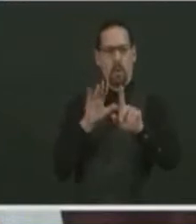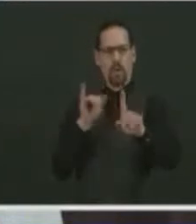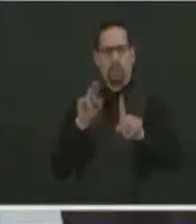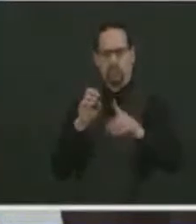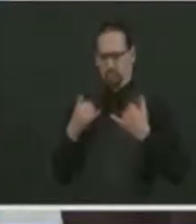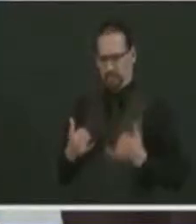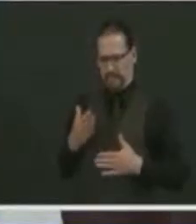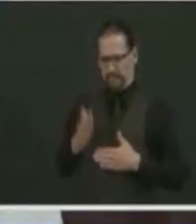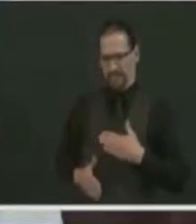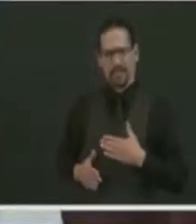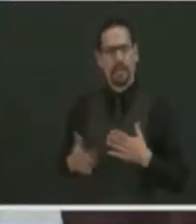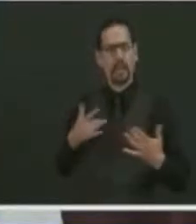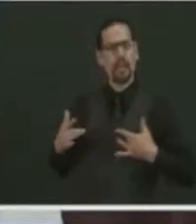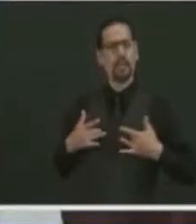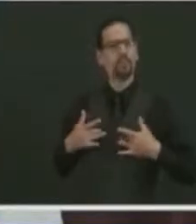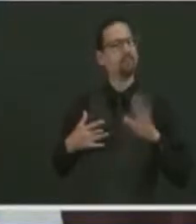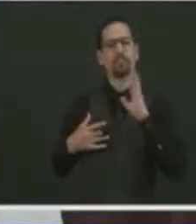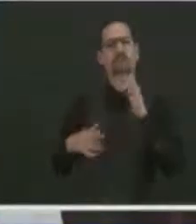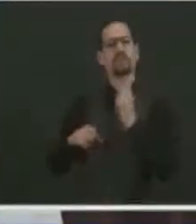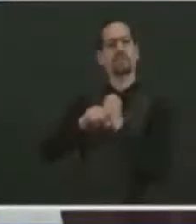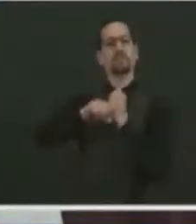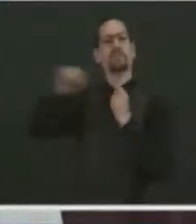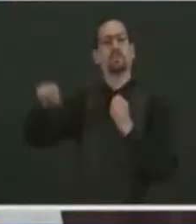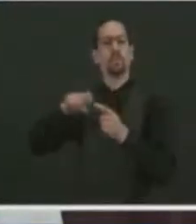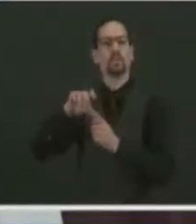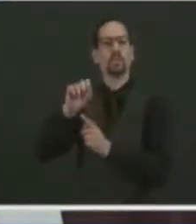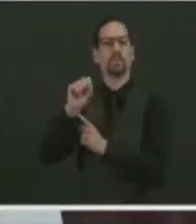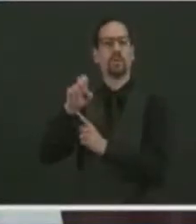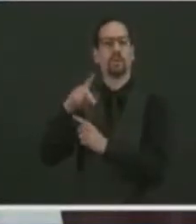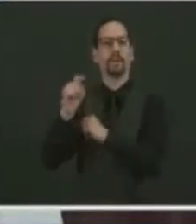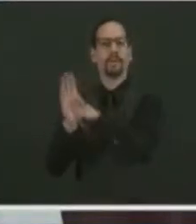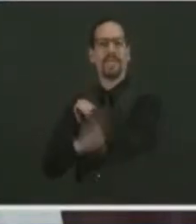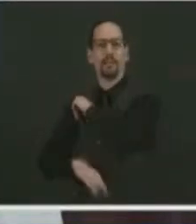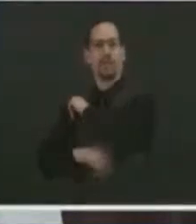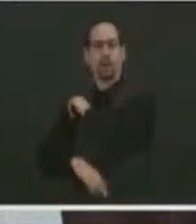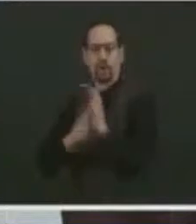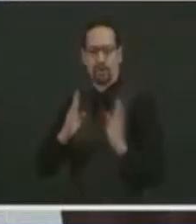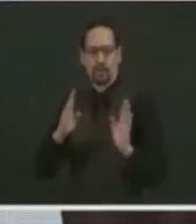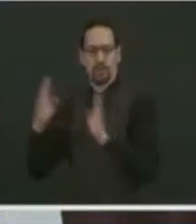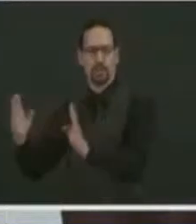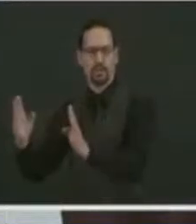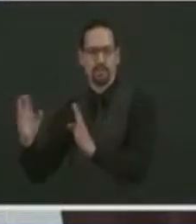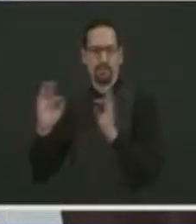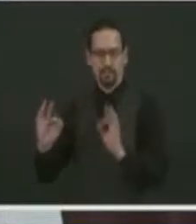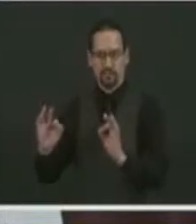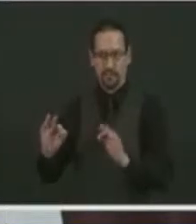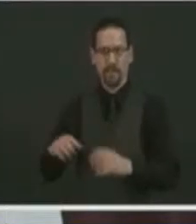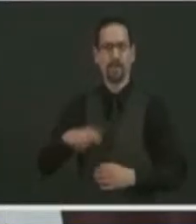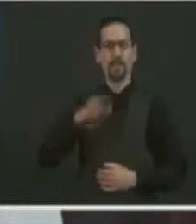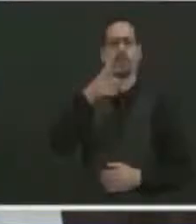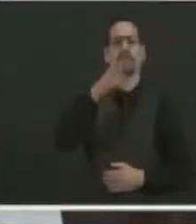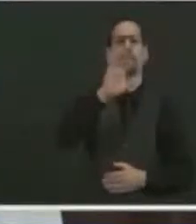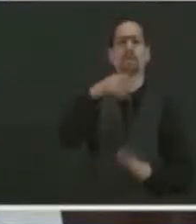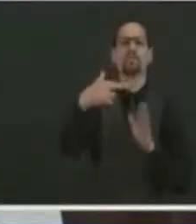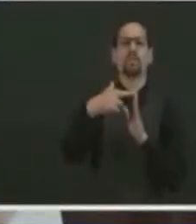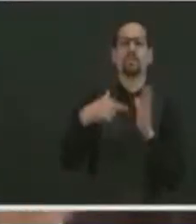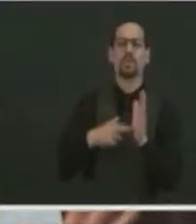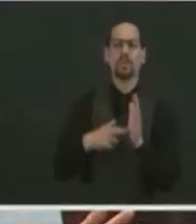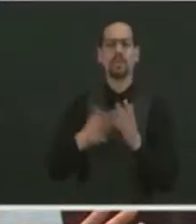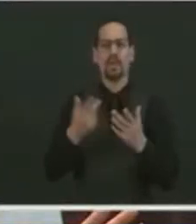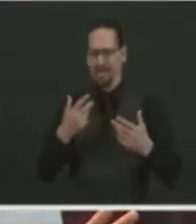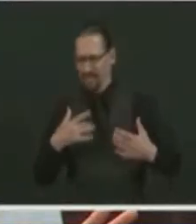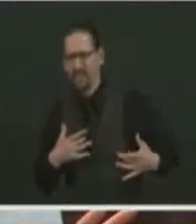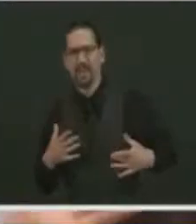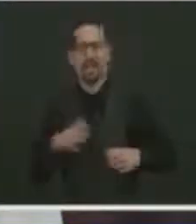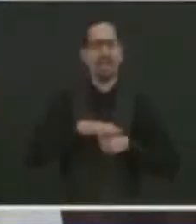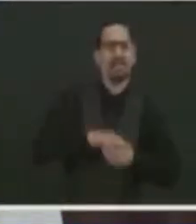do hear from folks who are worried their registration is up, they have to get their car inspected. You can breathe a sigh of relief. You'll have